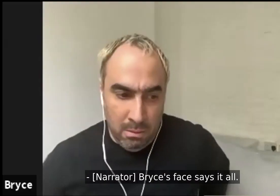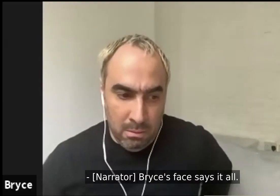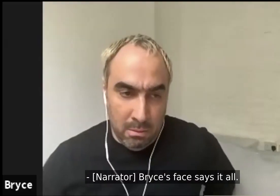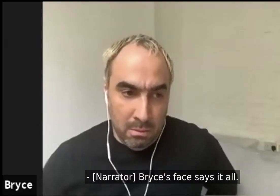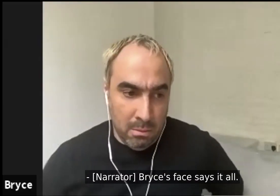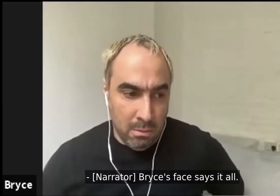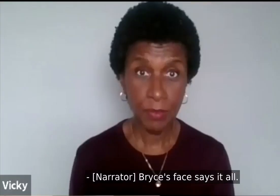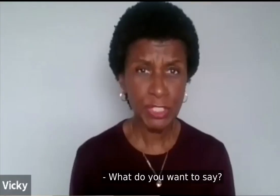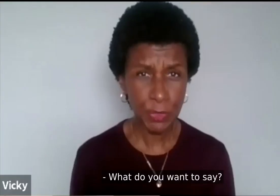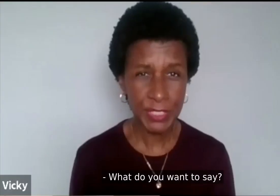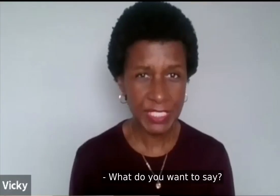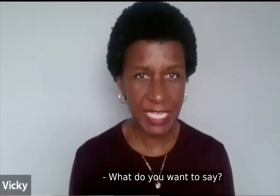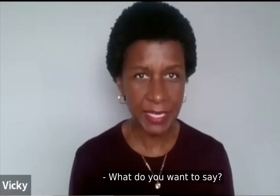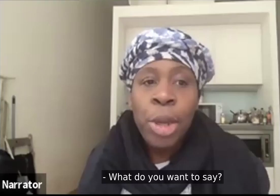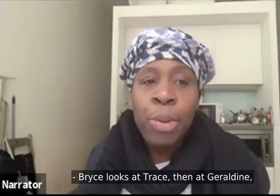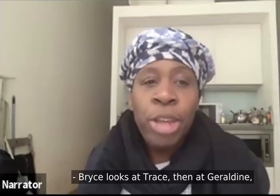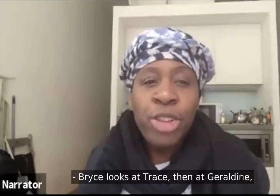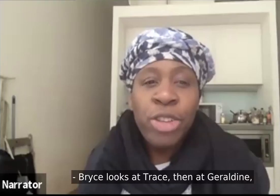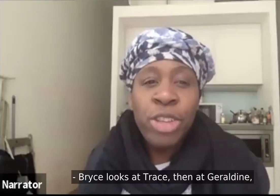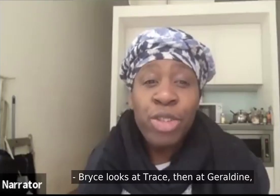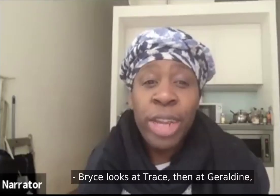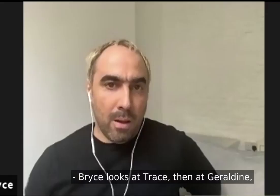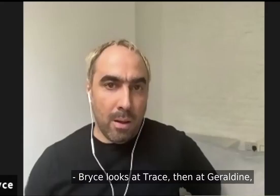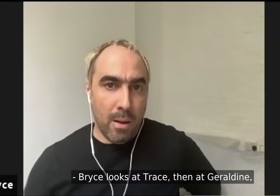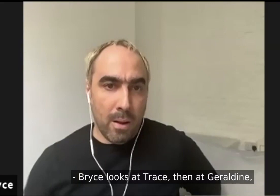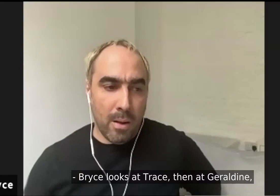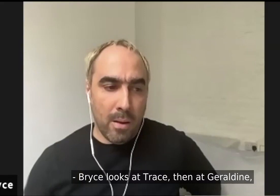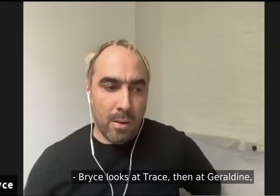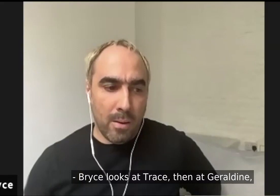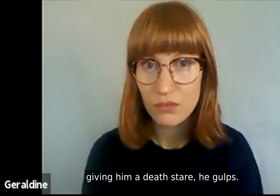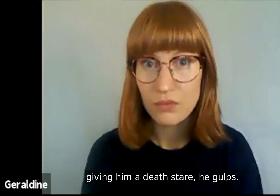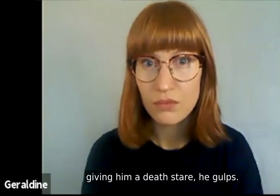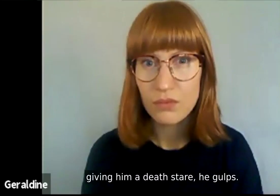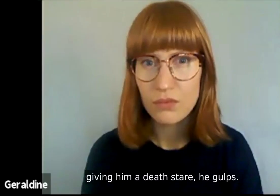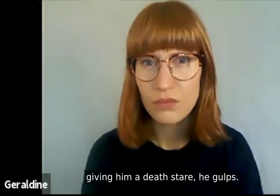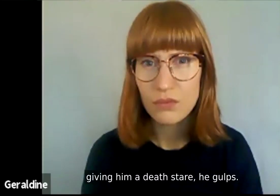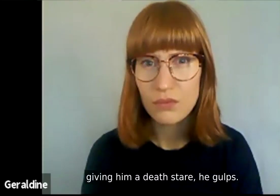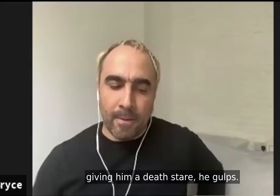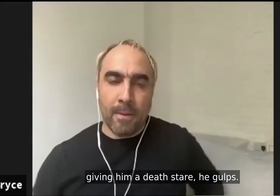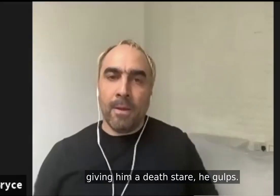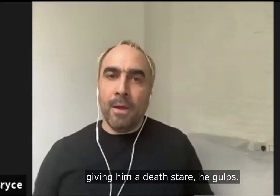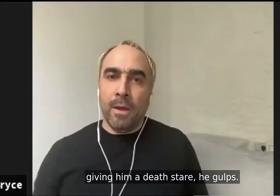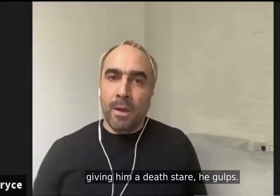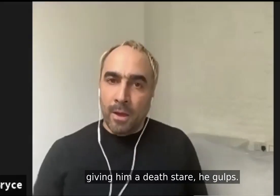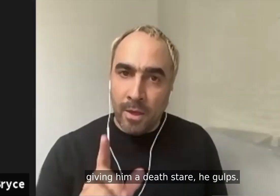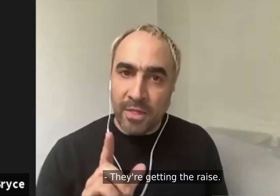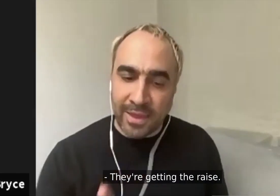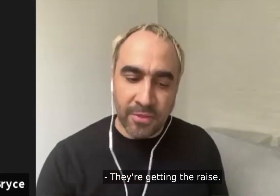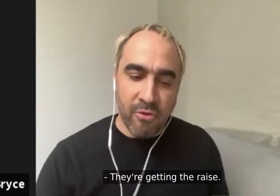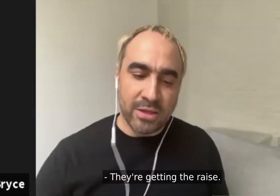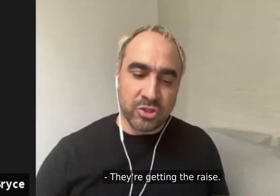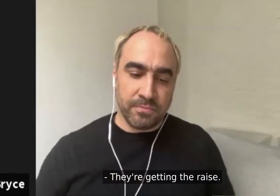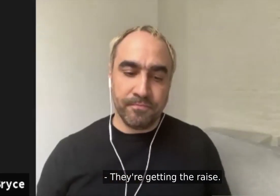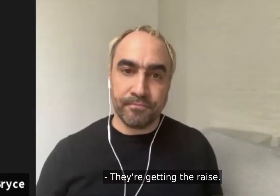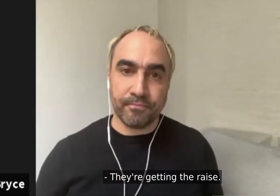face says it all. What do you want to say? Bryce looks at Trace, then at Geraldine, giving him a death stare. He gulps. They're getting